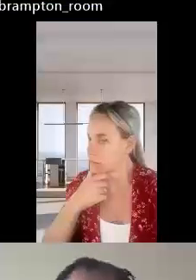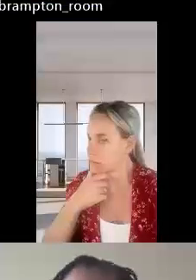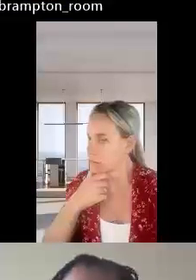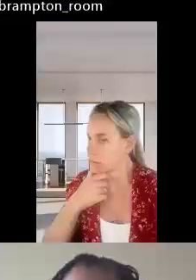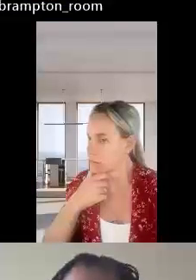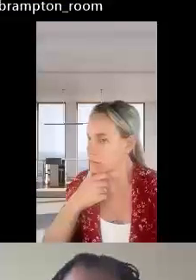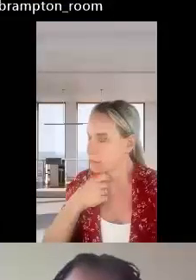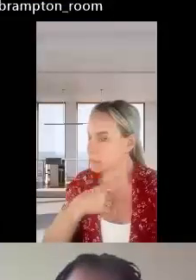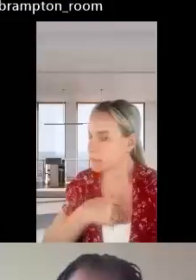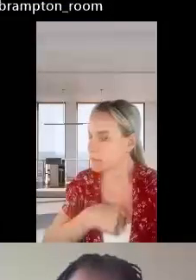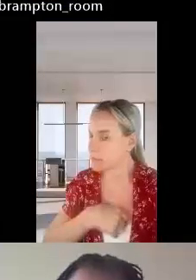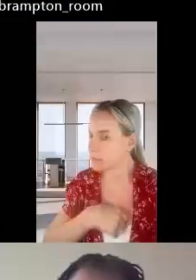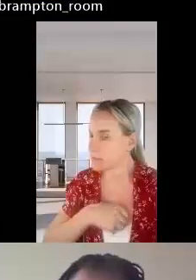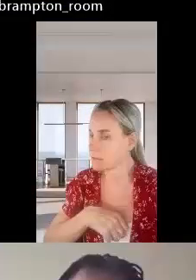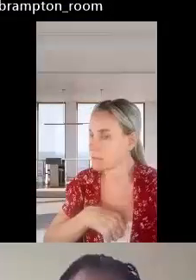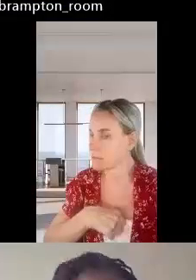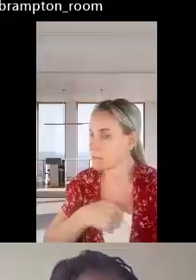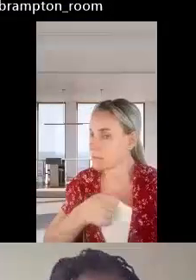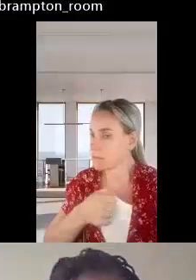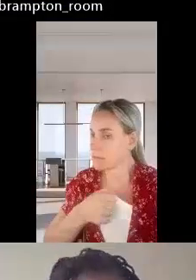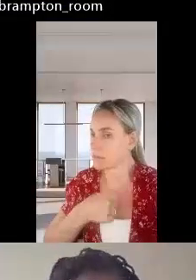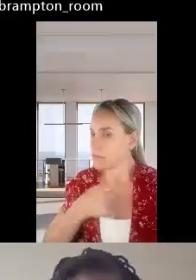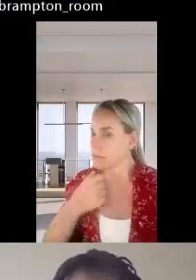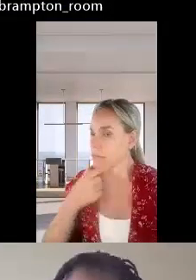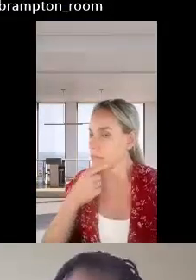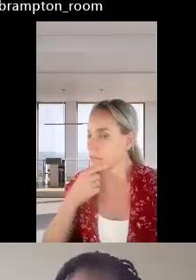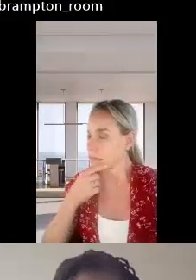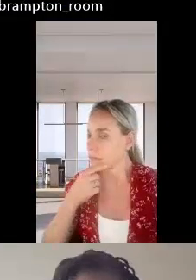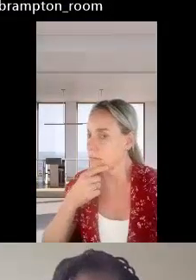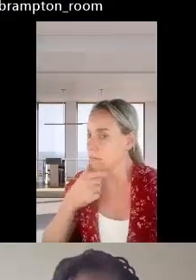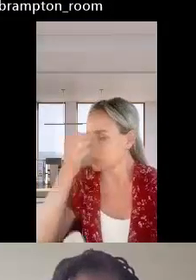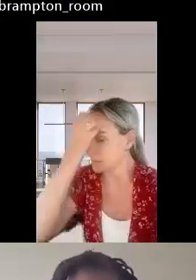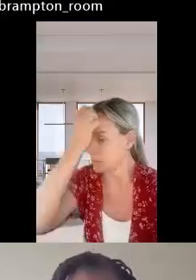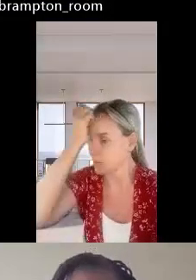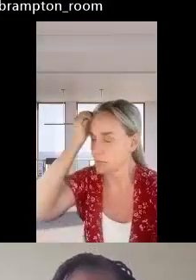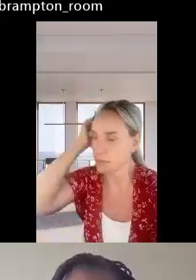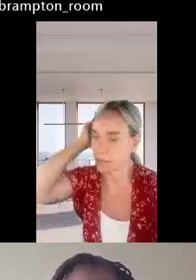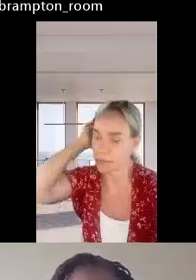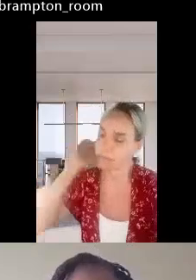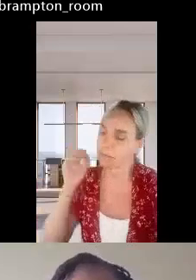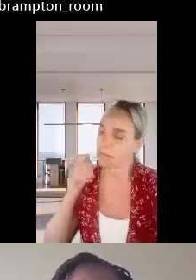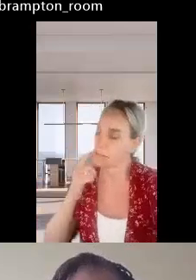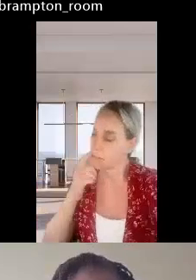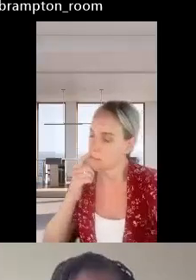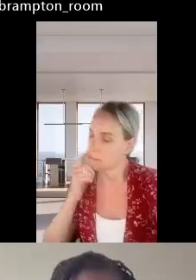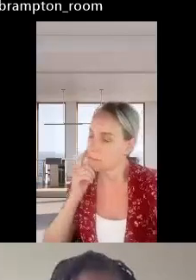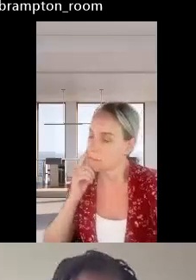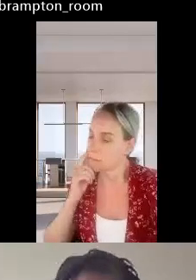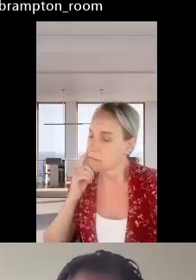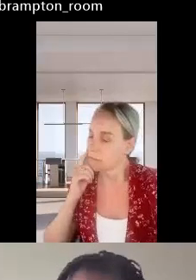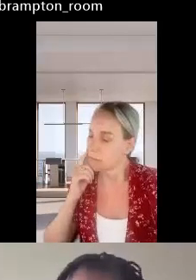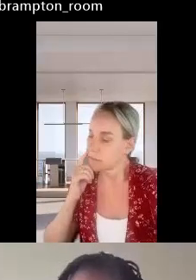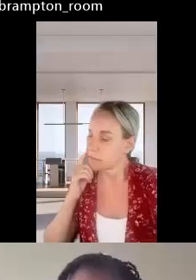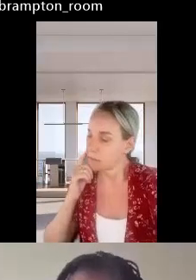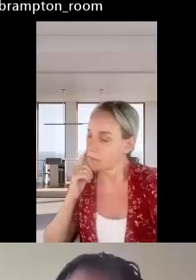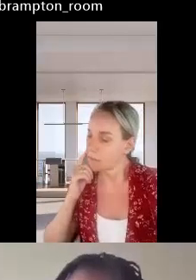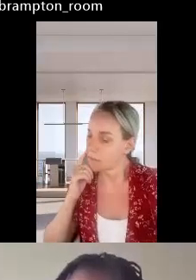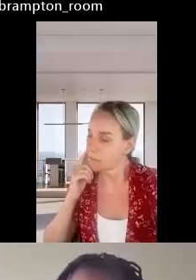I am just looking through that. Apologies, I don't have it in front of me, but I believe that we have 4